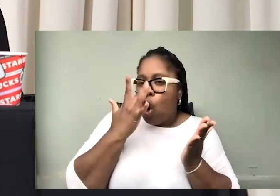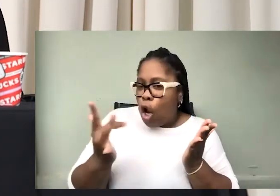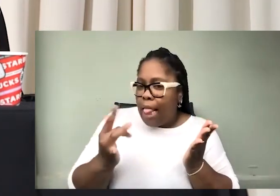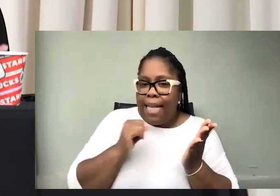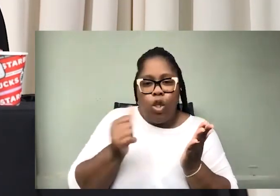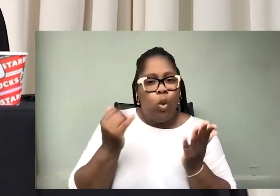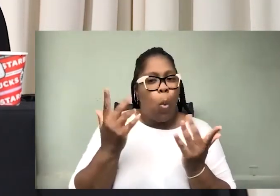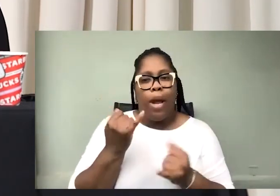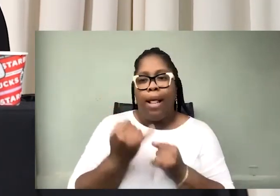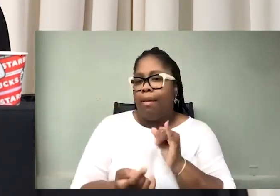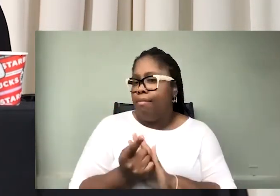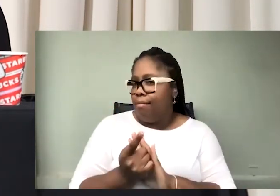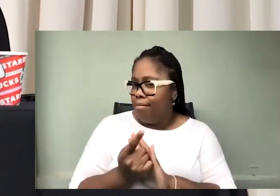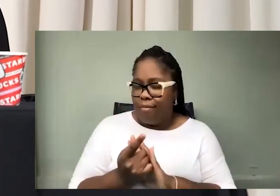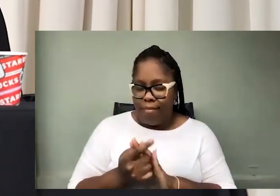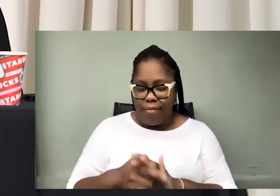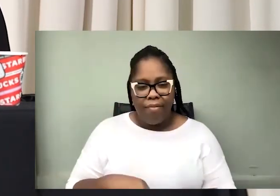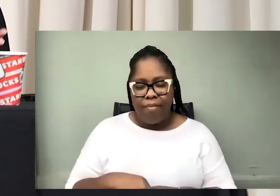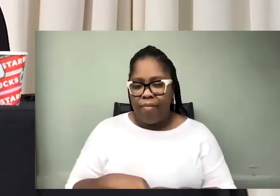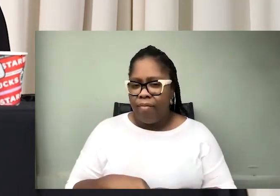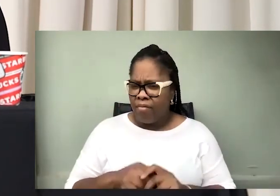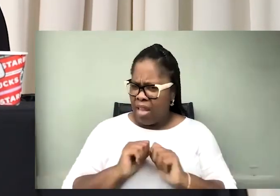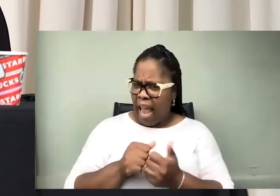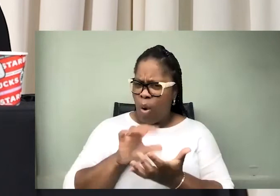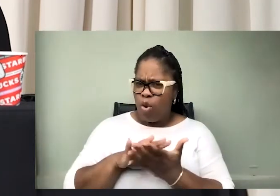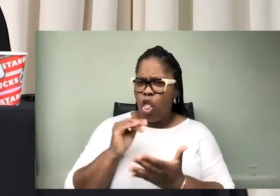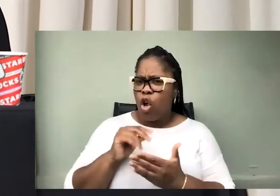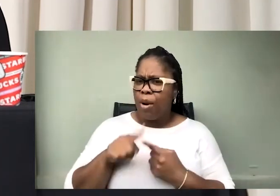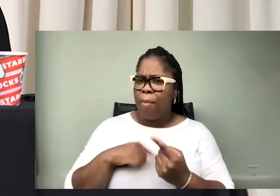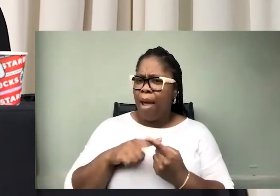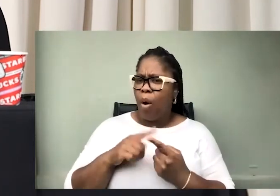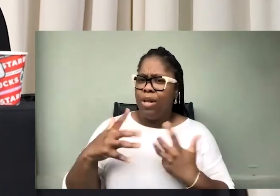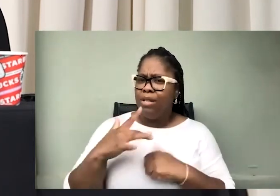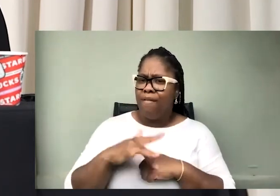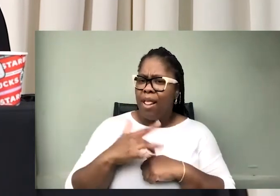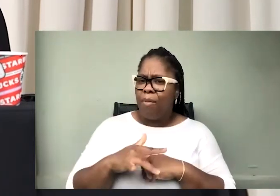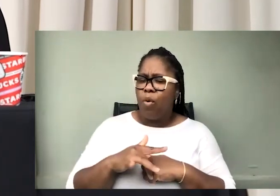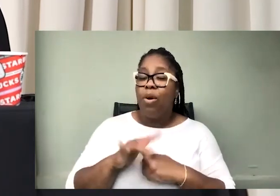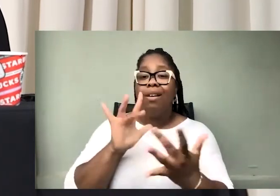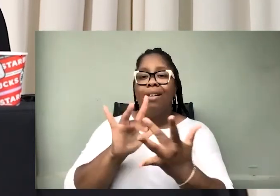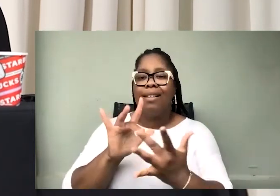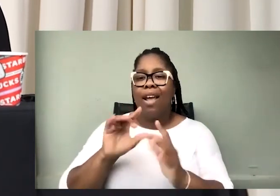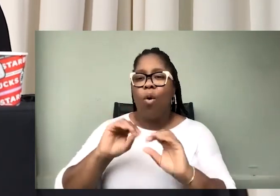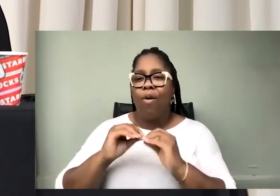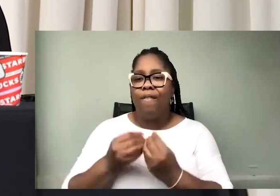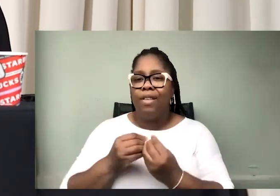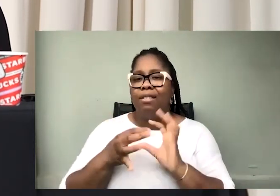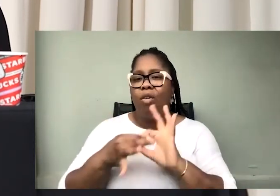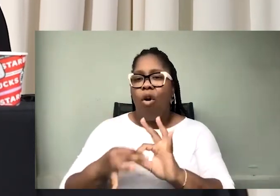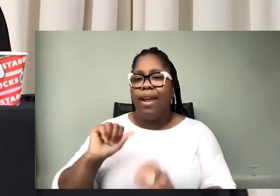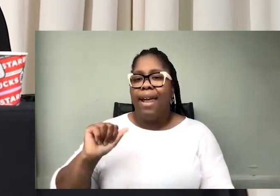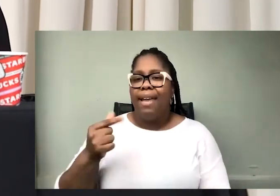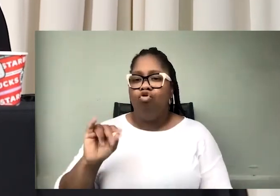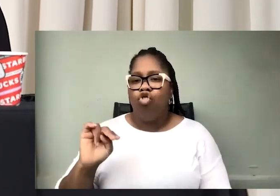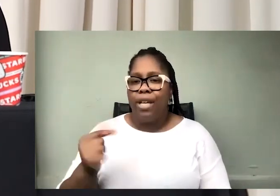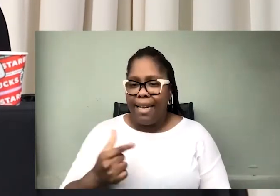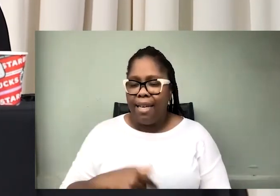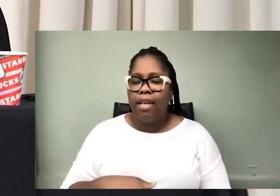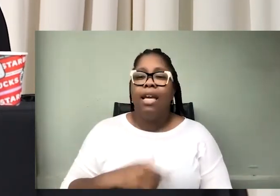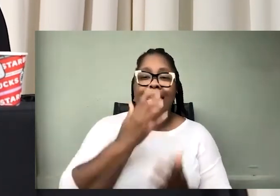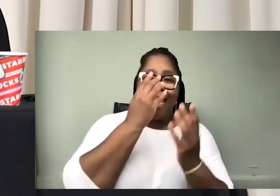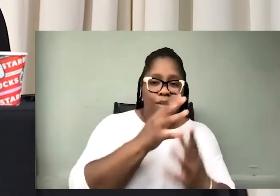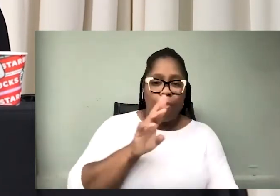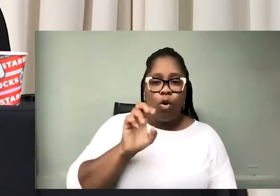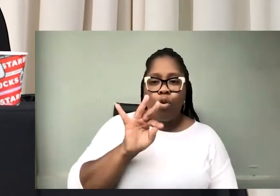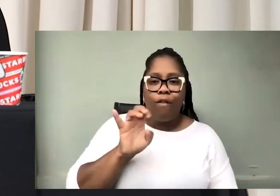later. A good way to just learn about what's available is to contact the Office on Aging. Our information and referral call center